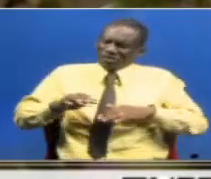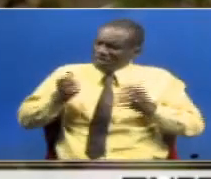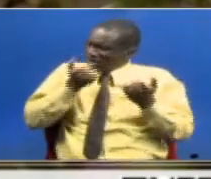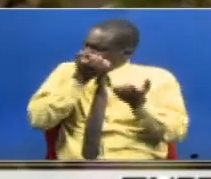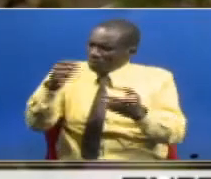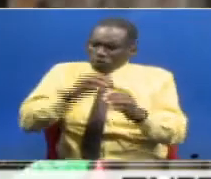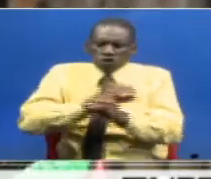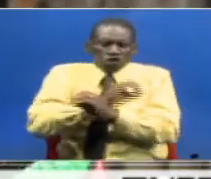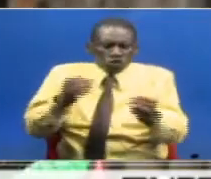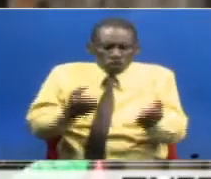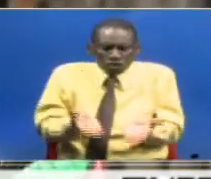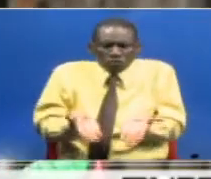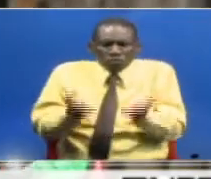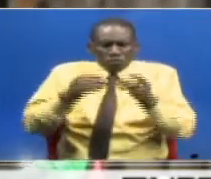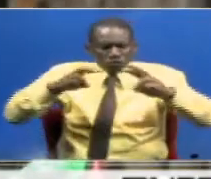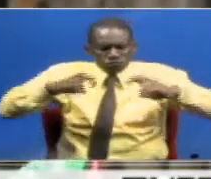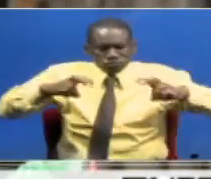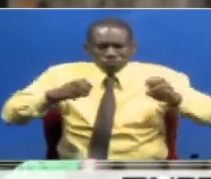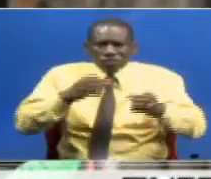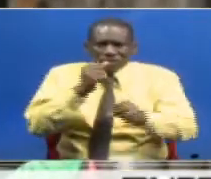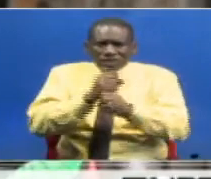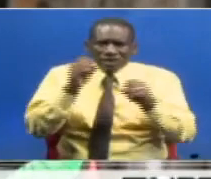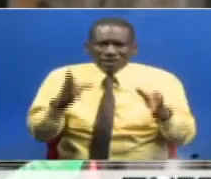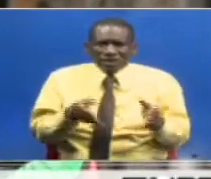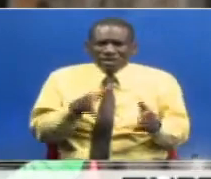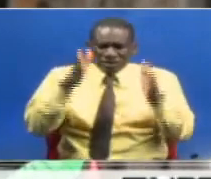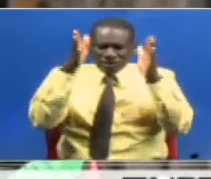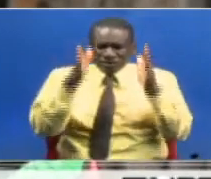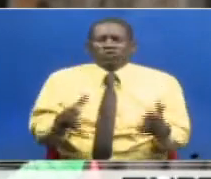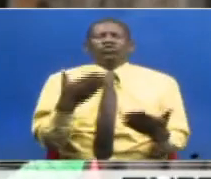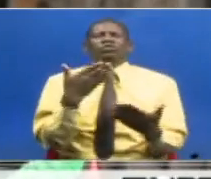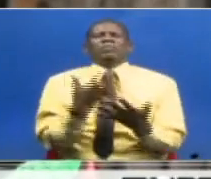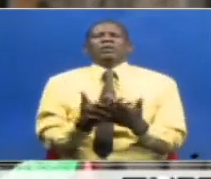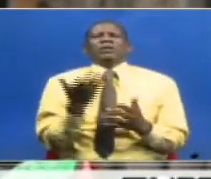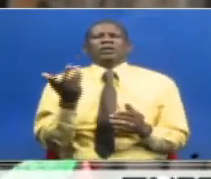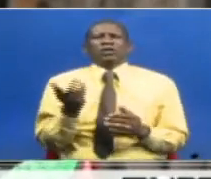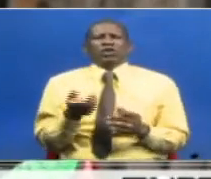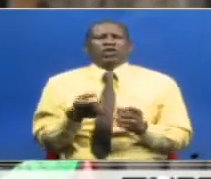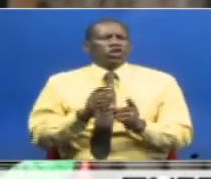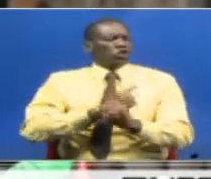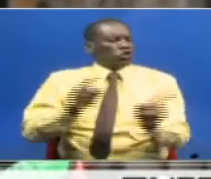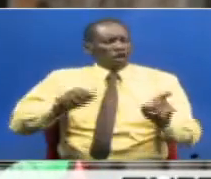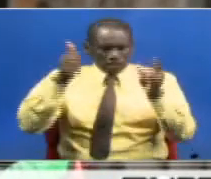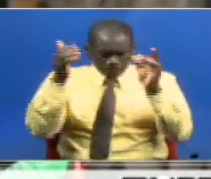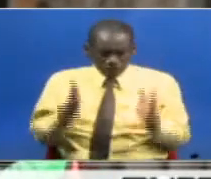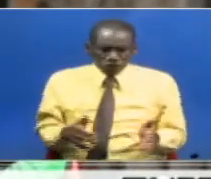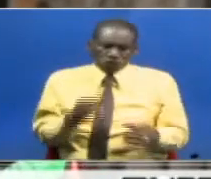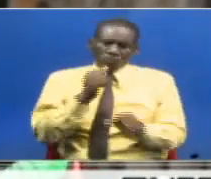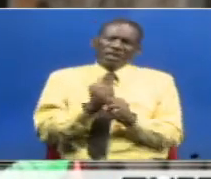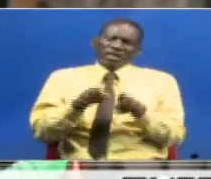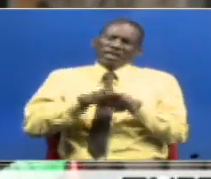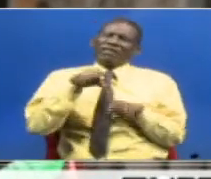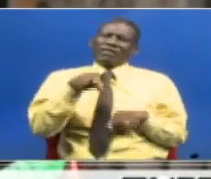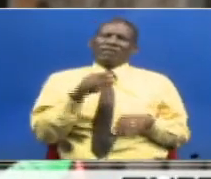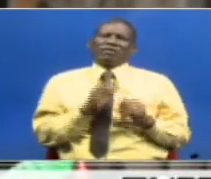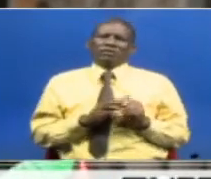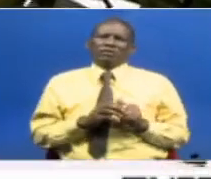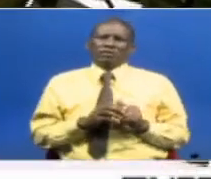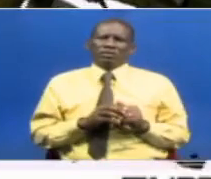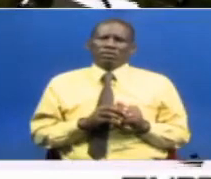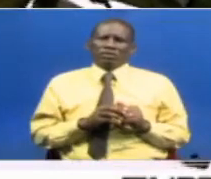were being made. Huyo mtu ashikwe, isikuje mtu mwingine afanyiwe hivyo, itupiliwe